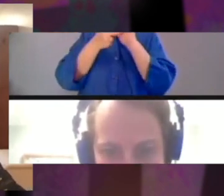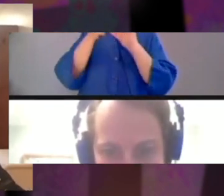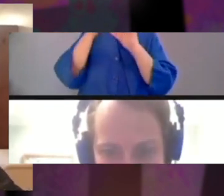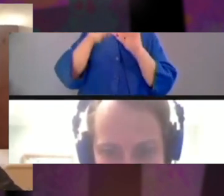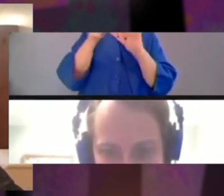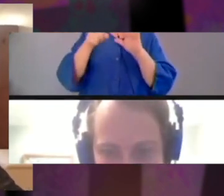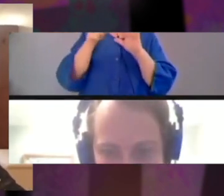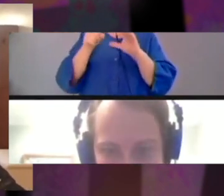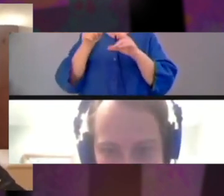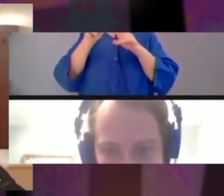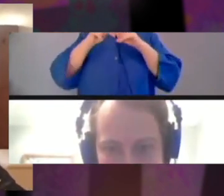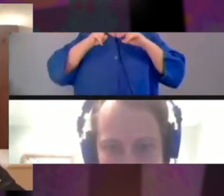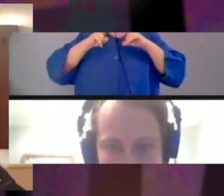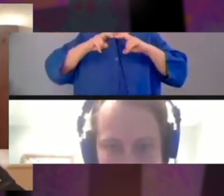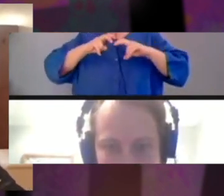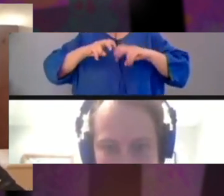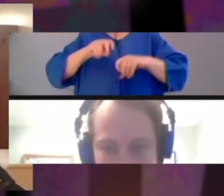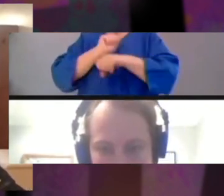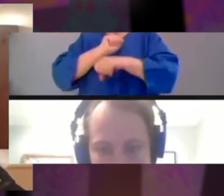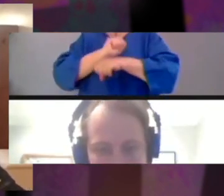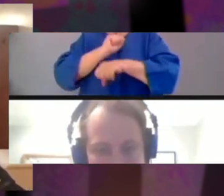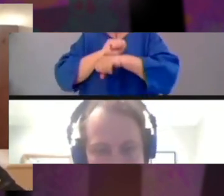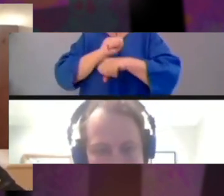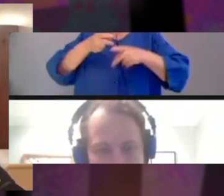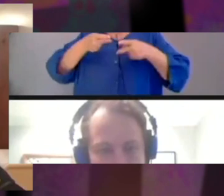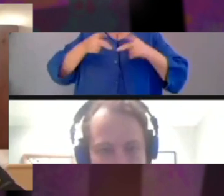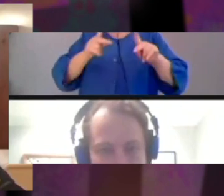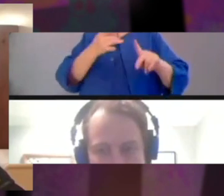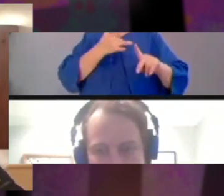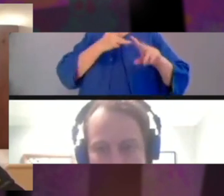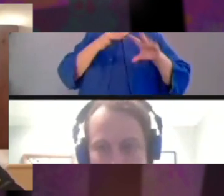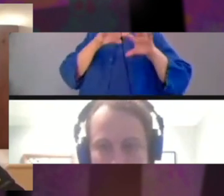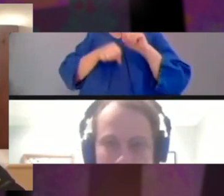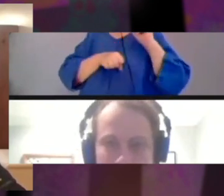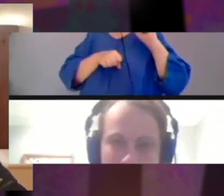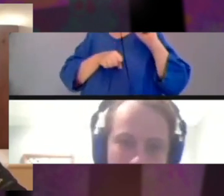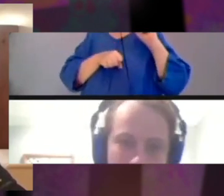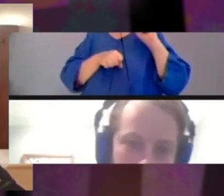To let your heart break around the resistance that might come up for people,